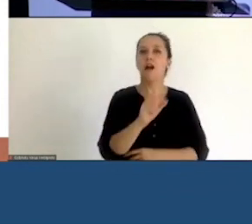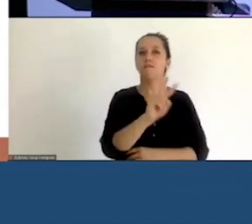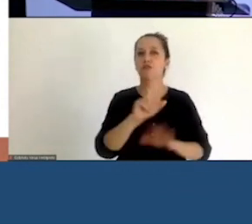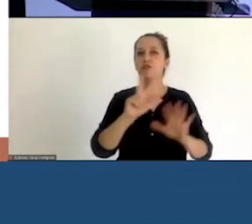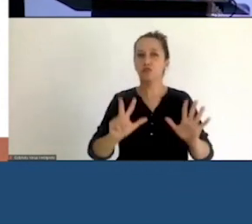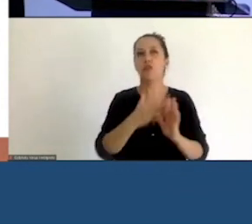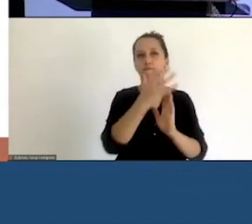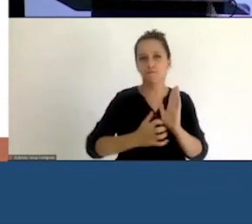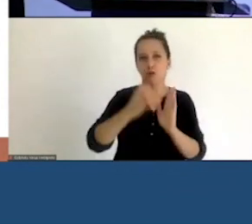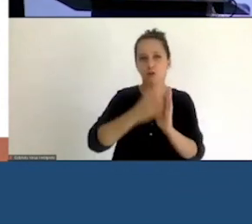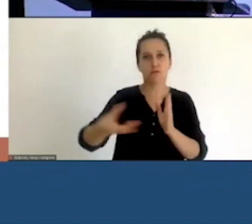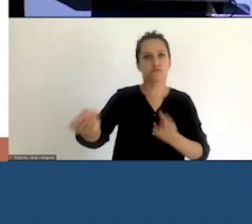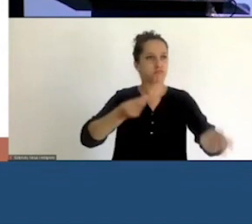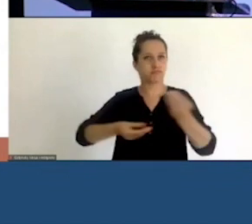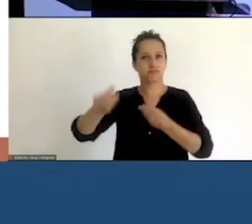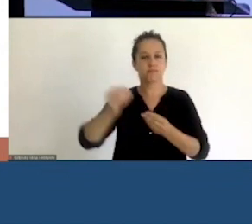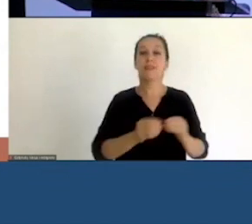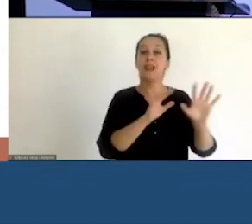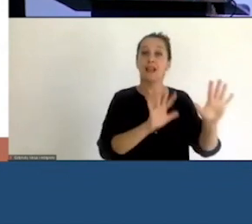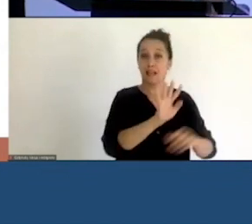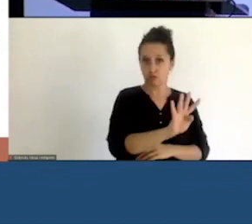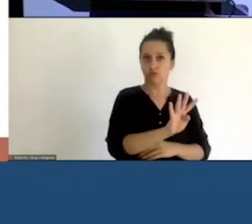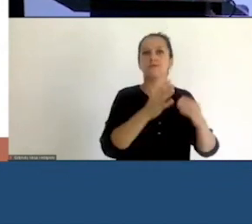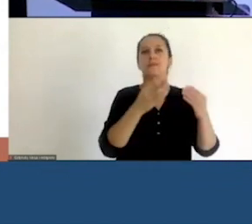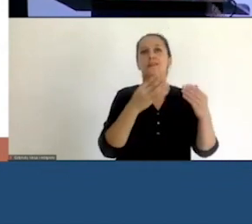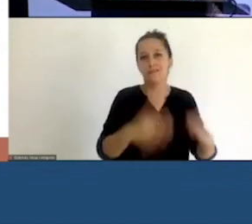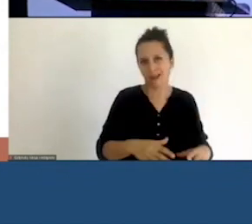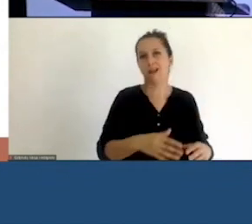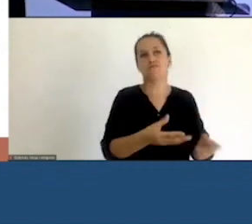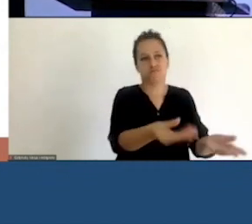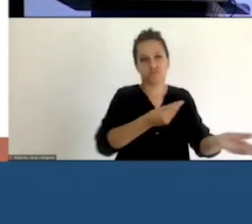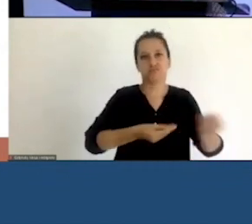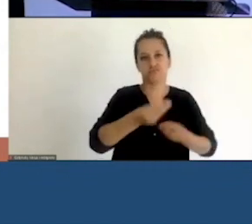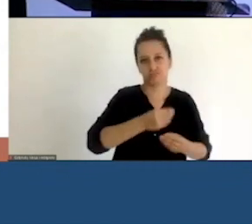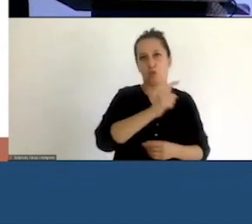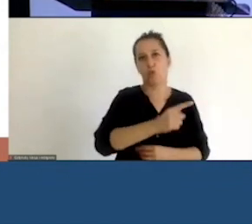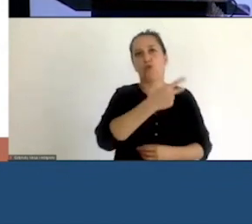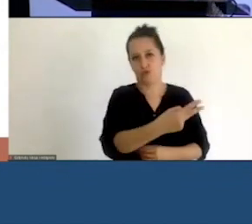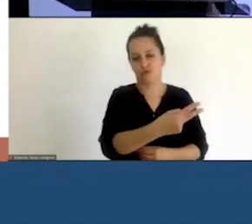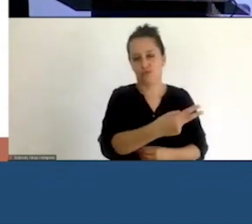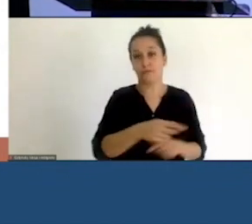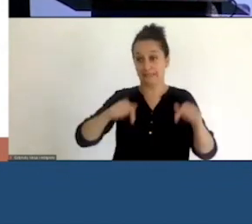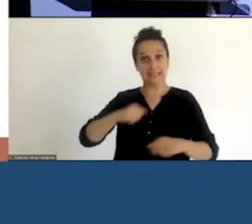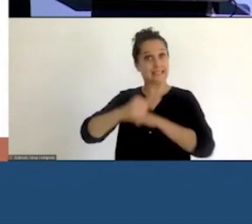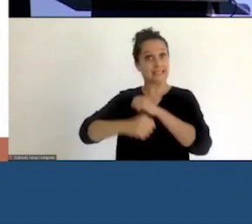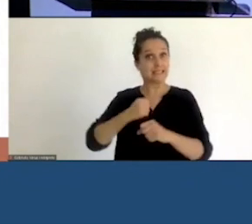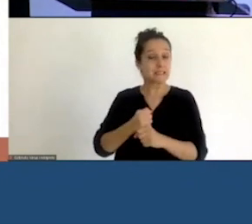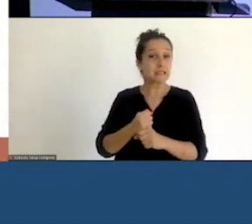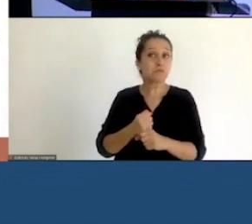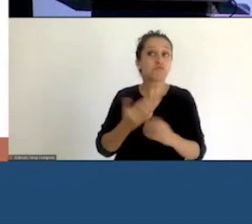national reports or national reviews. 14 presented them more than one. But this year,